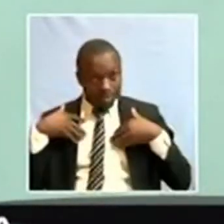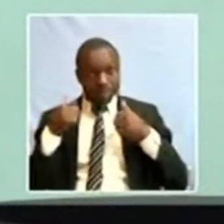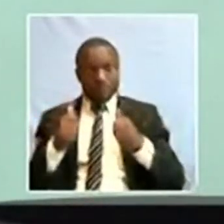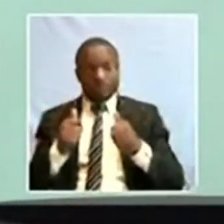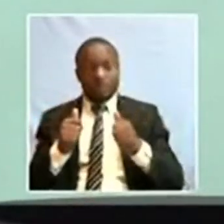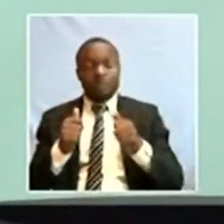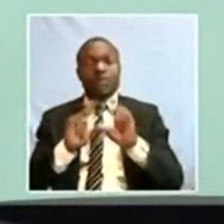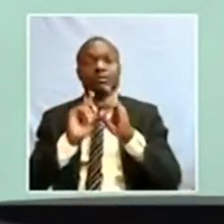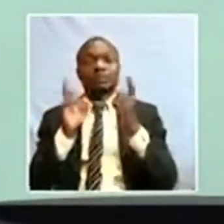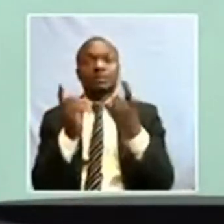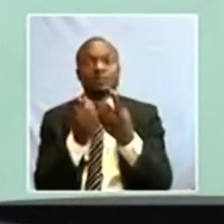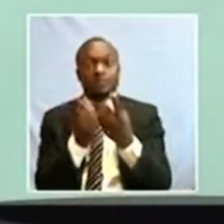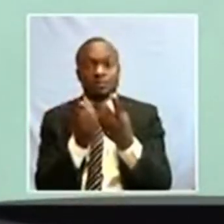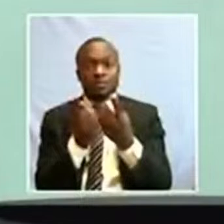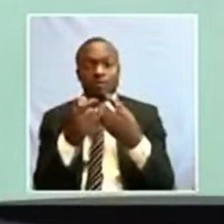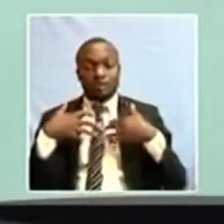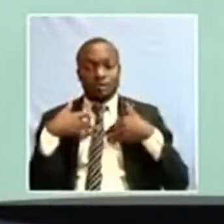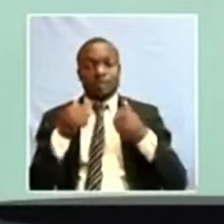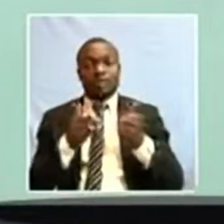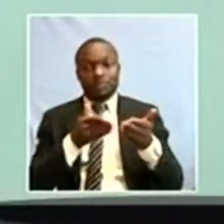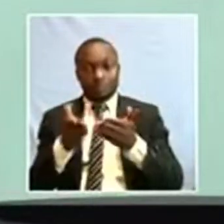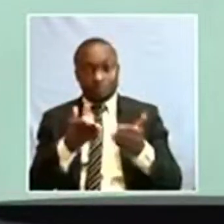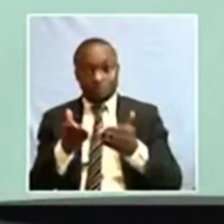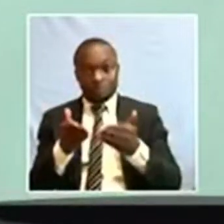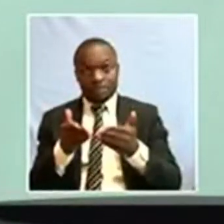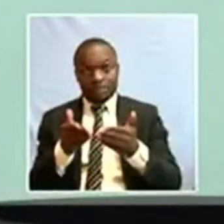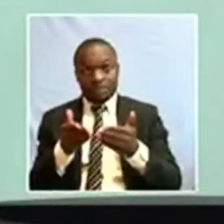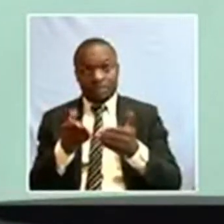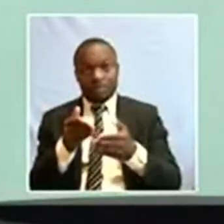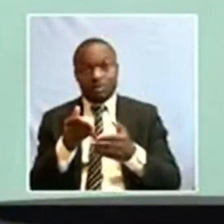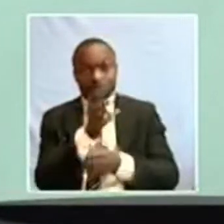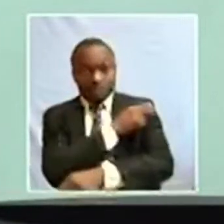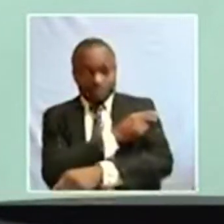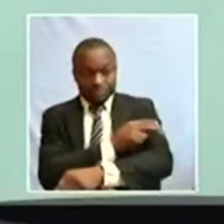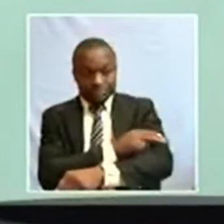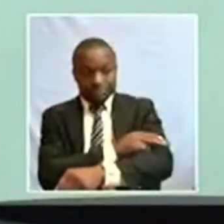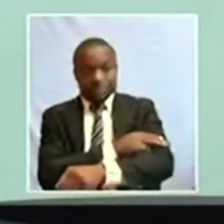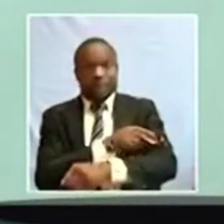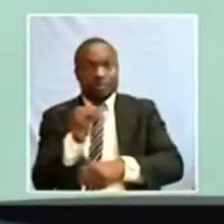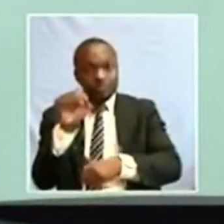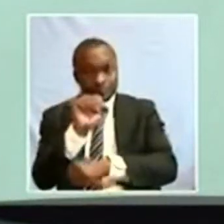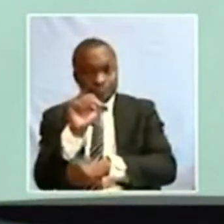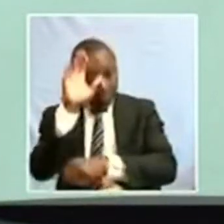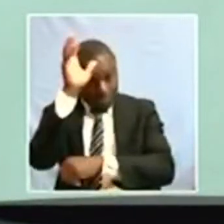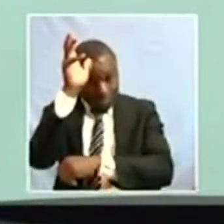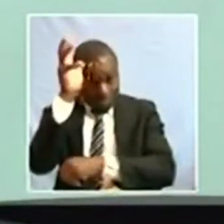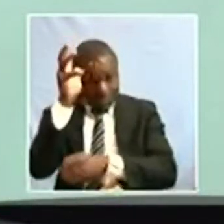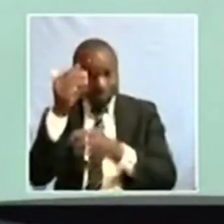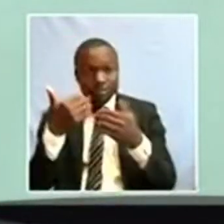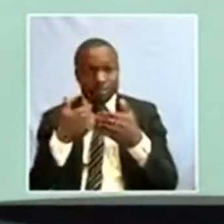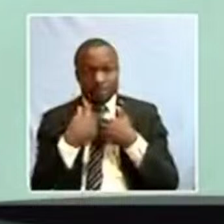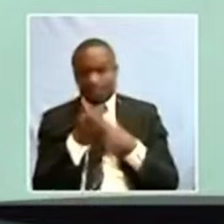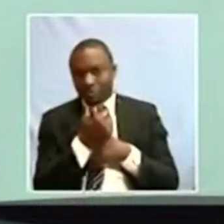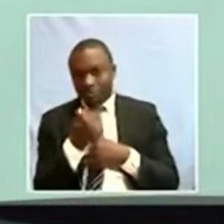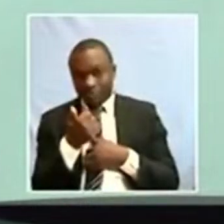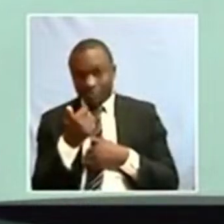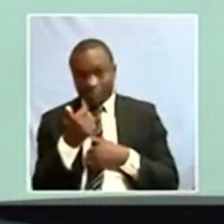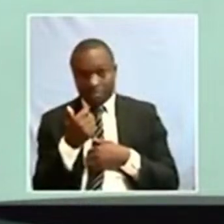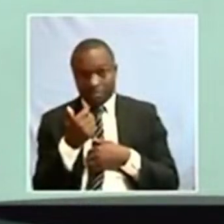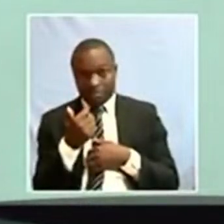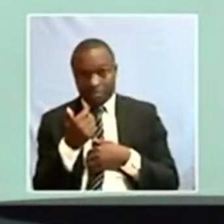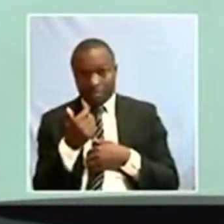including ambulances. And then Ministry of Fisheries and Livestock, we had the veterinary